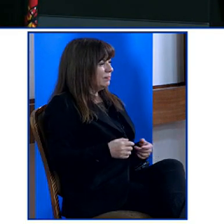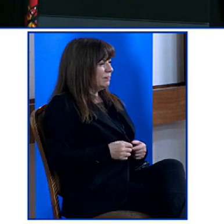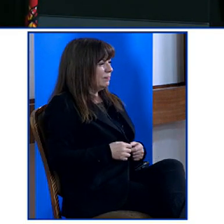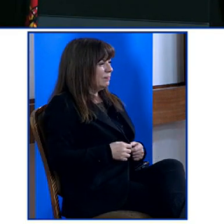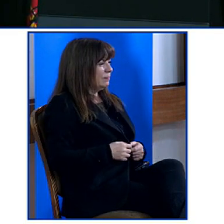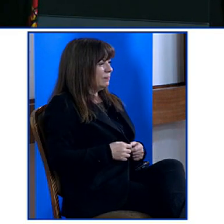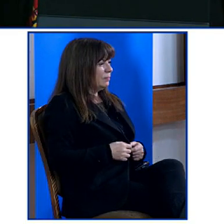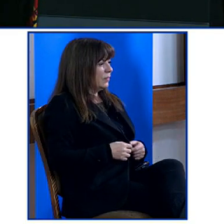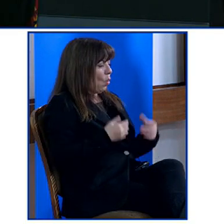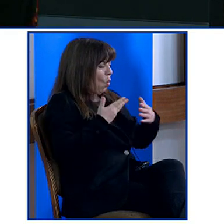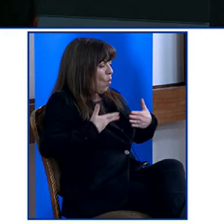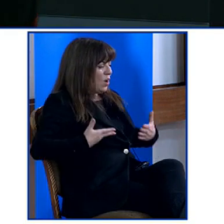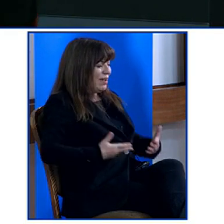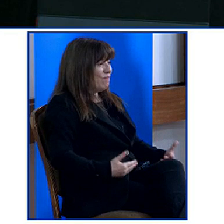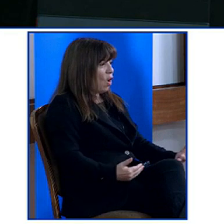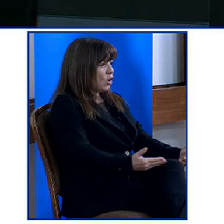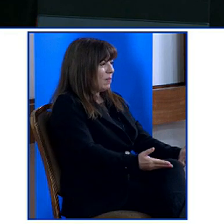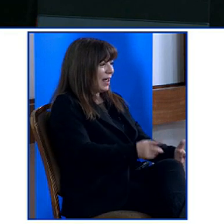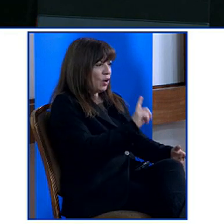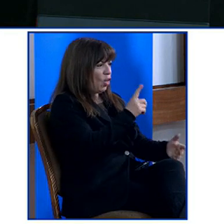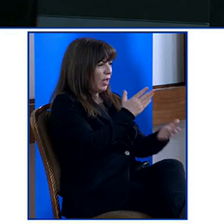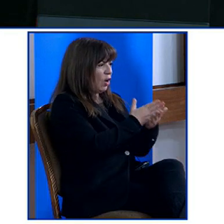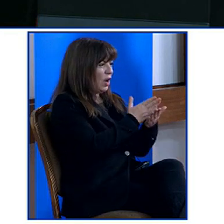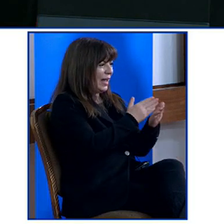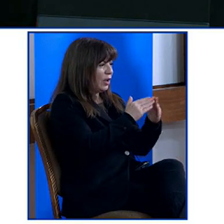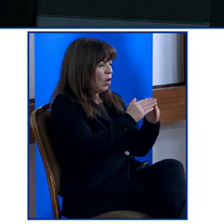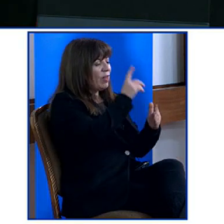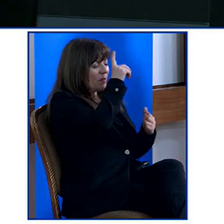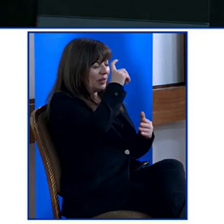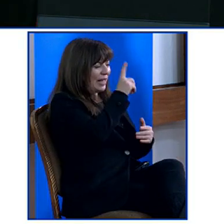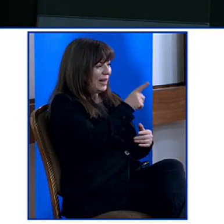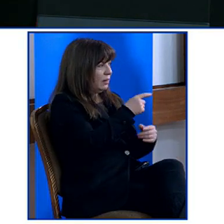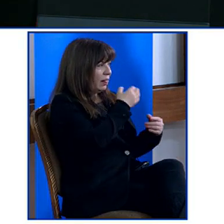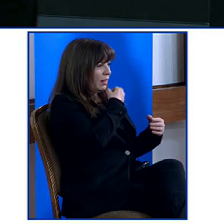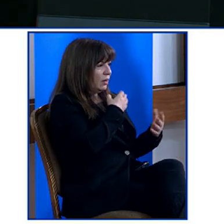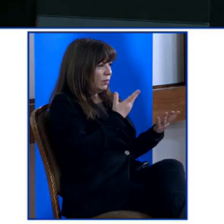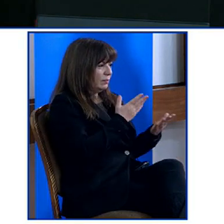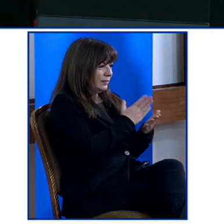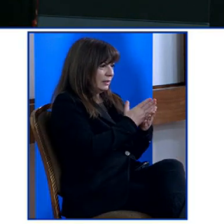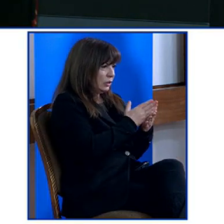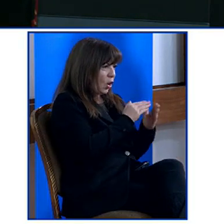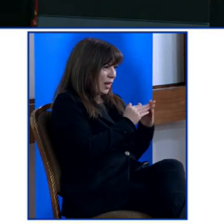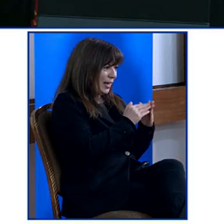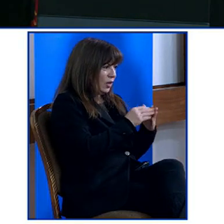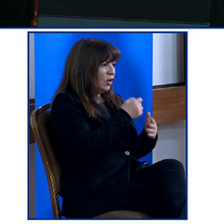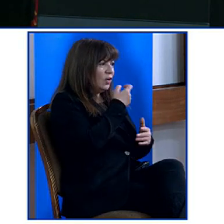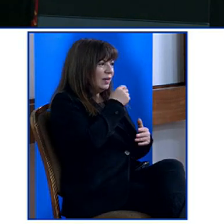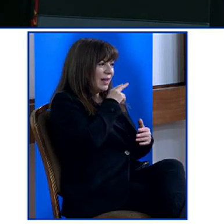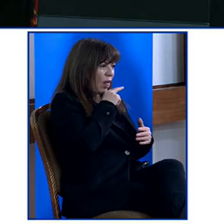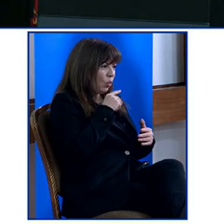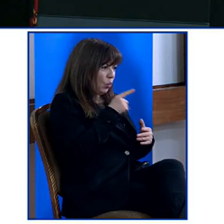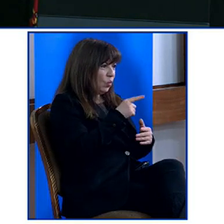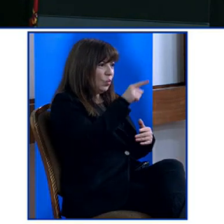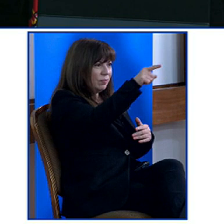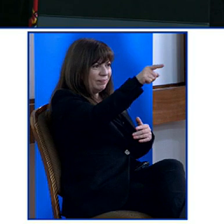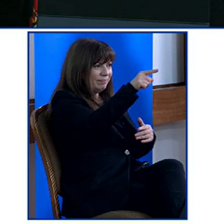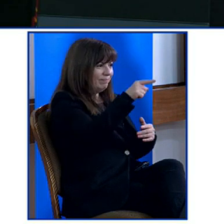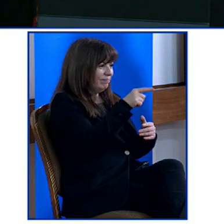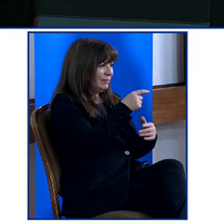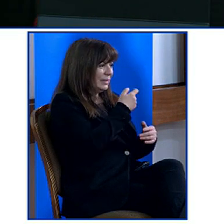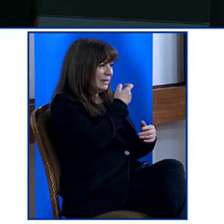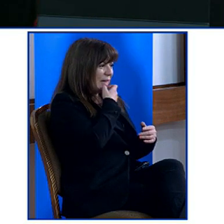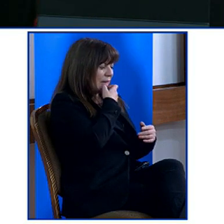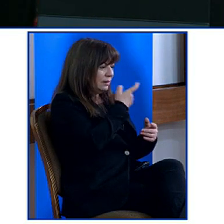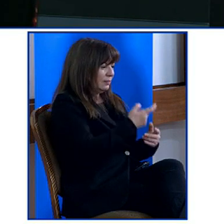I'm not a climate scientist. I'm not an expert in climate science or environment. But